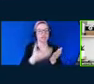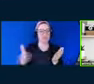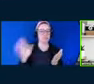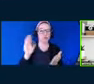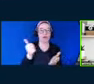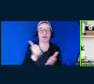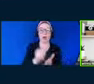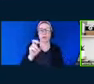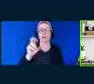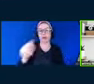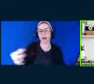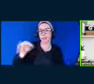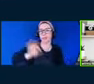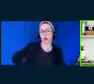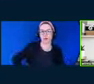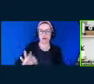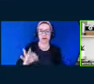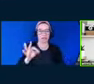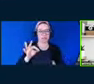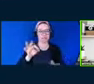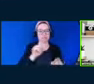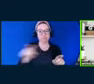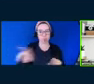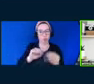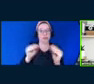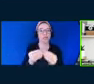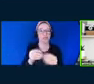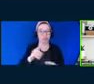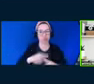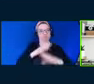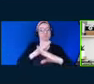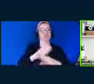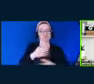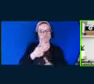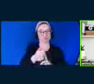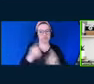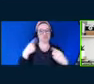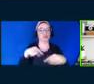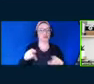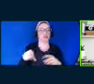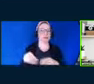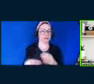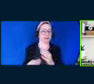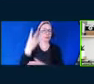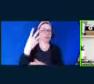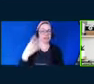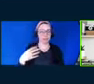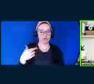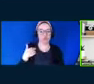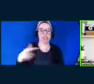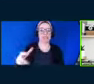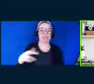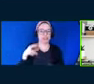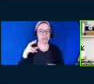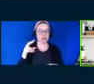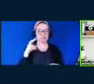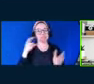take during spring religious observances. Now, this is a really, really important subject that affects us